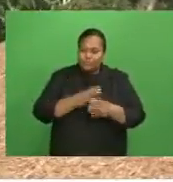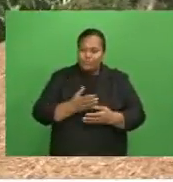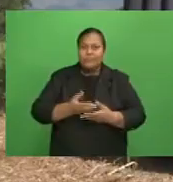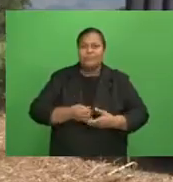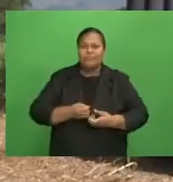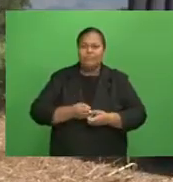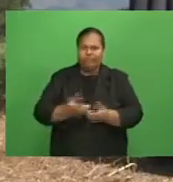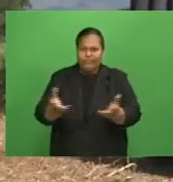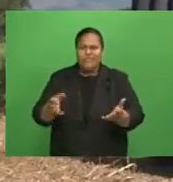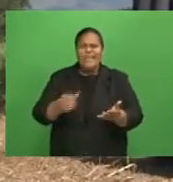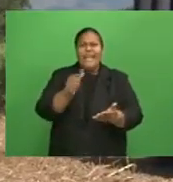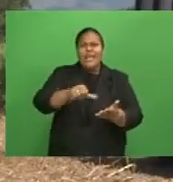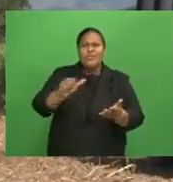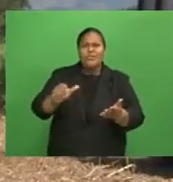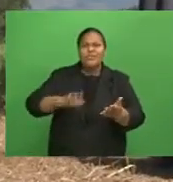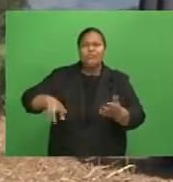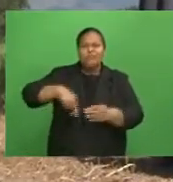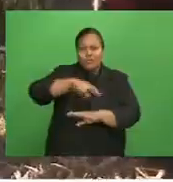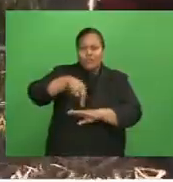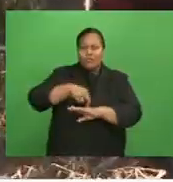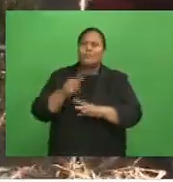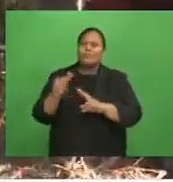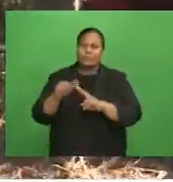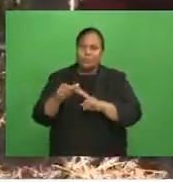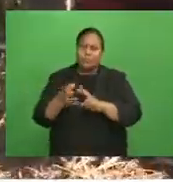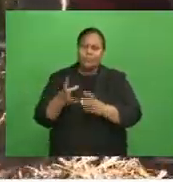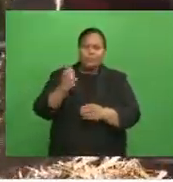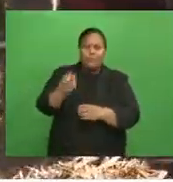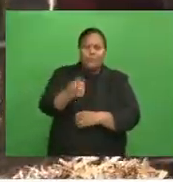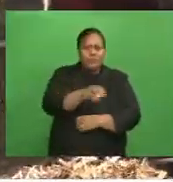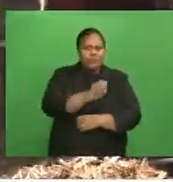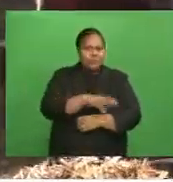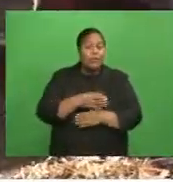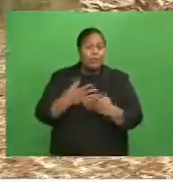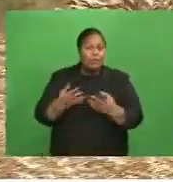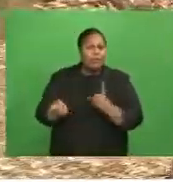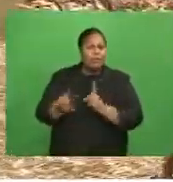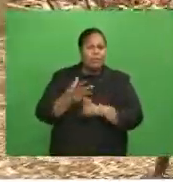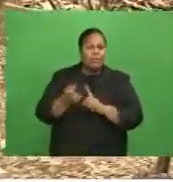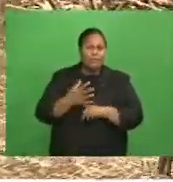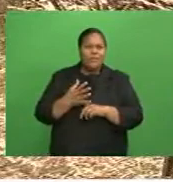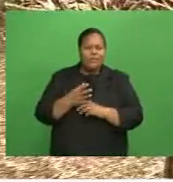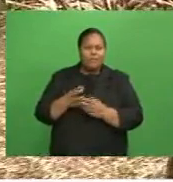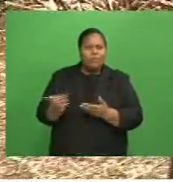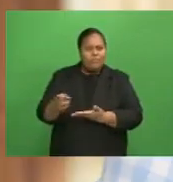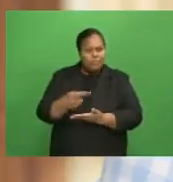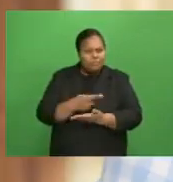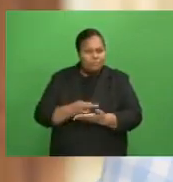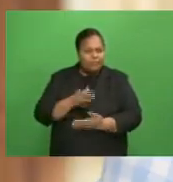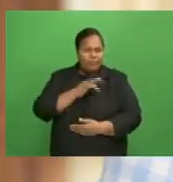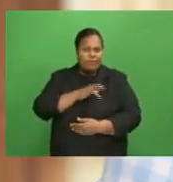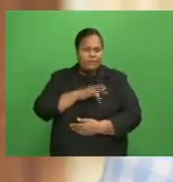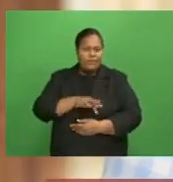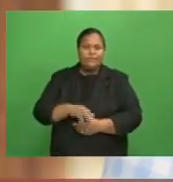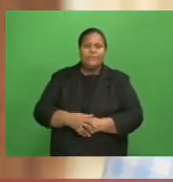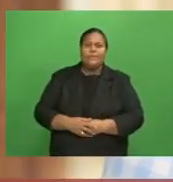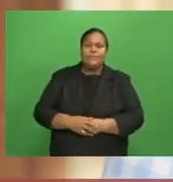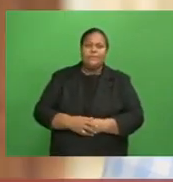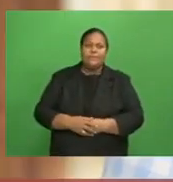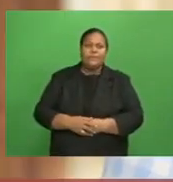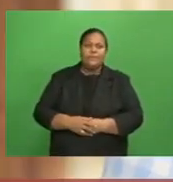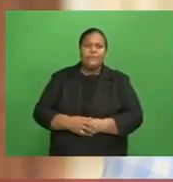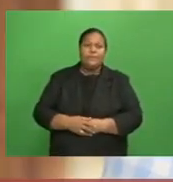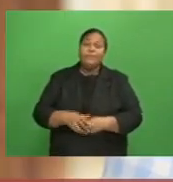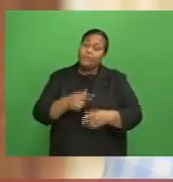says the FSC's contribution will be more critical than ever amidst these times of uncertainty. So we'll be putting back,